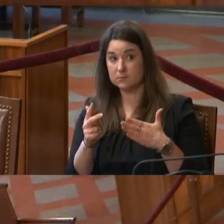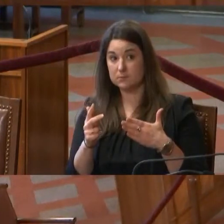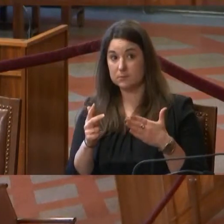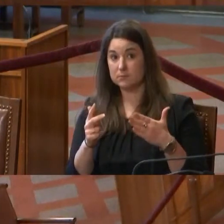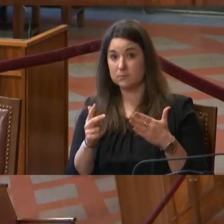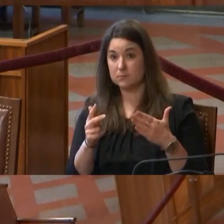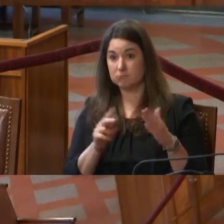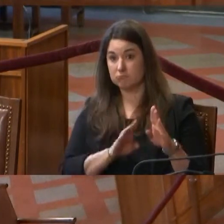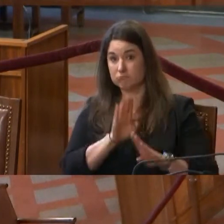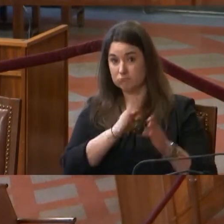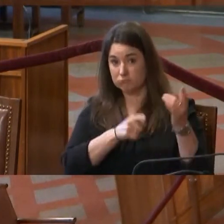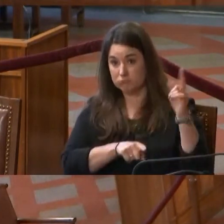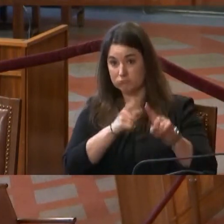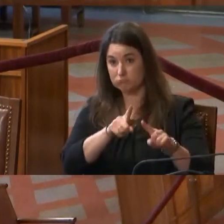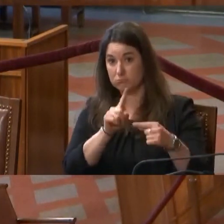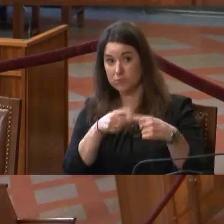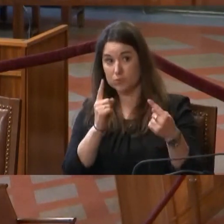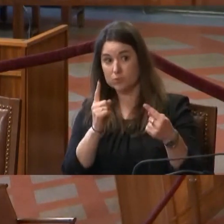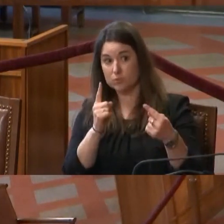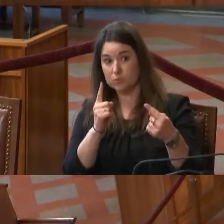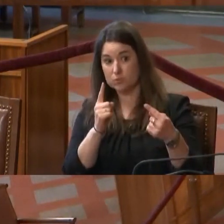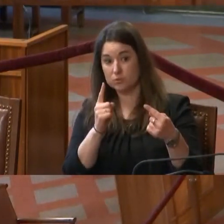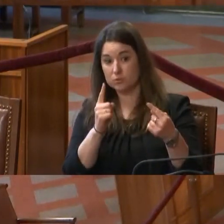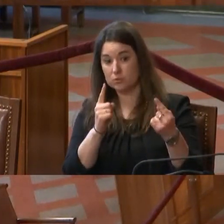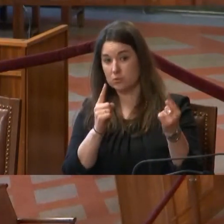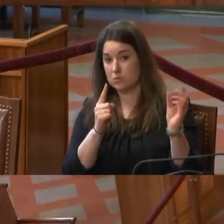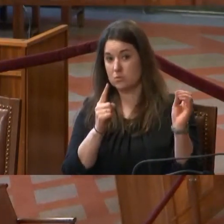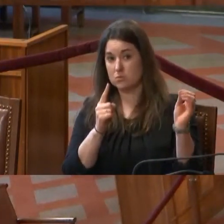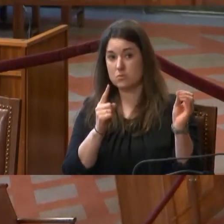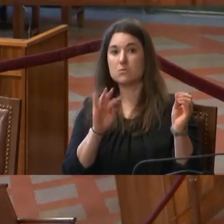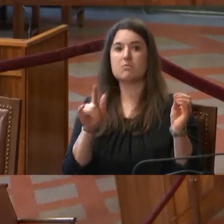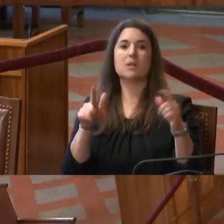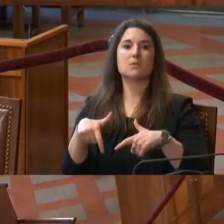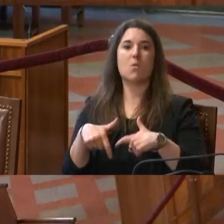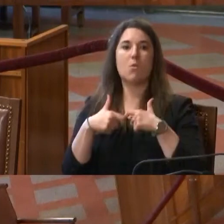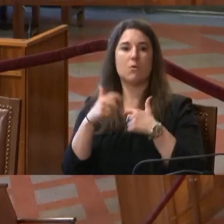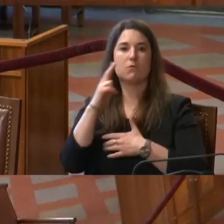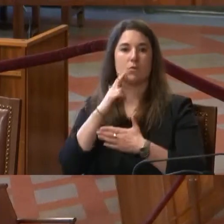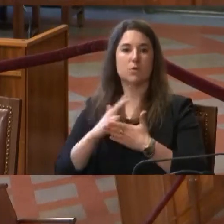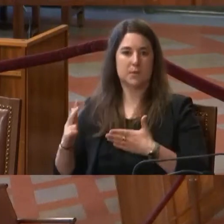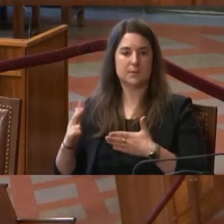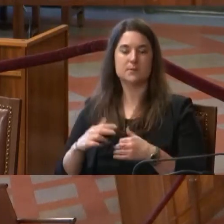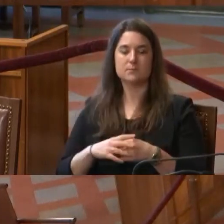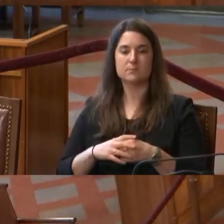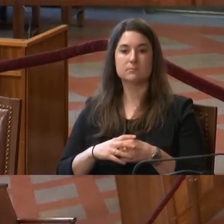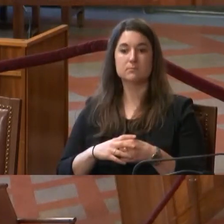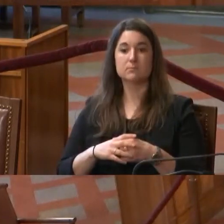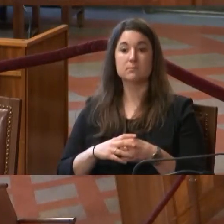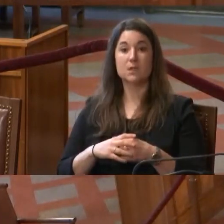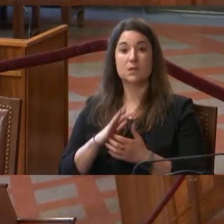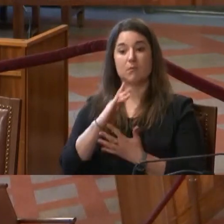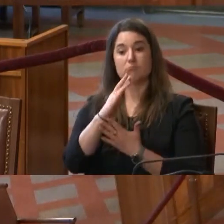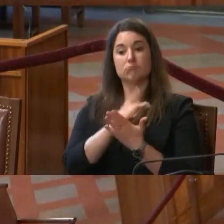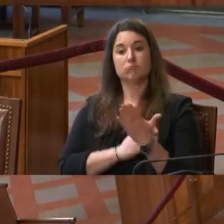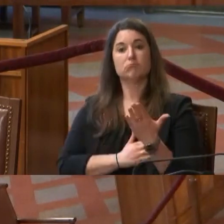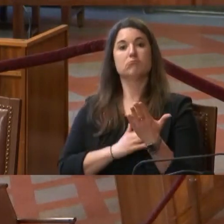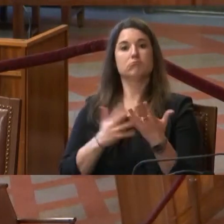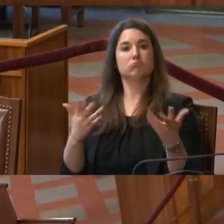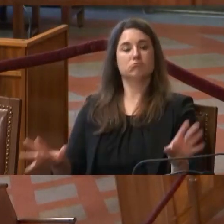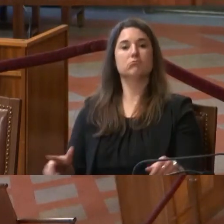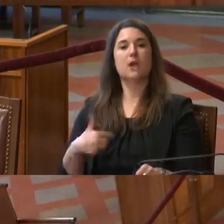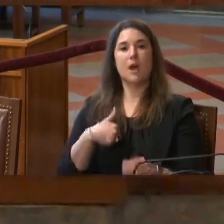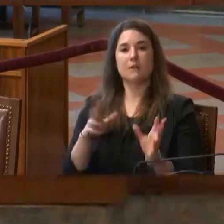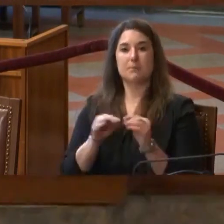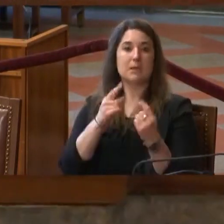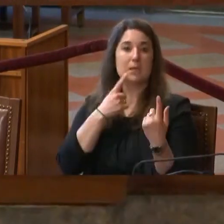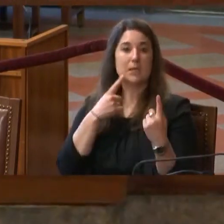Aye. Aye. Any opposed? Aye. Bill was held for 3 weeks. That exhausts our agenda. I do have some